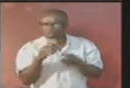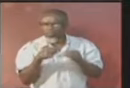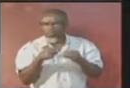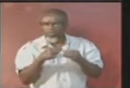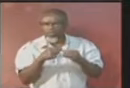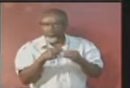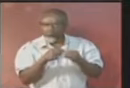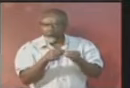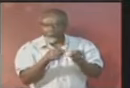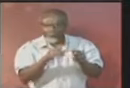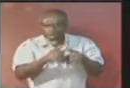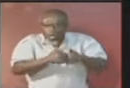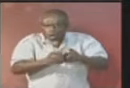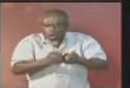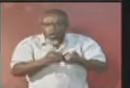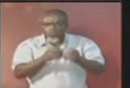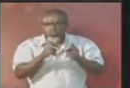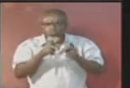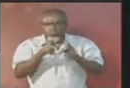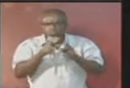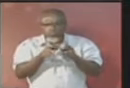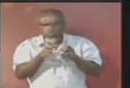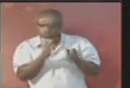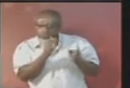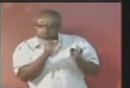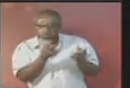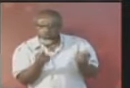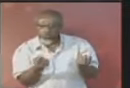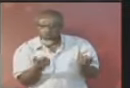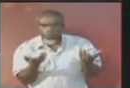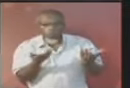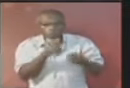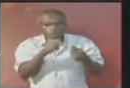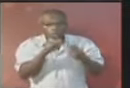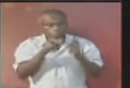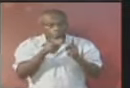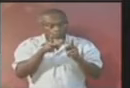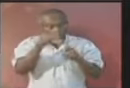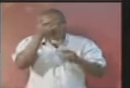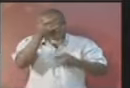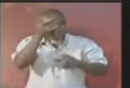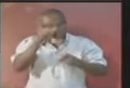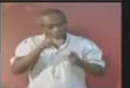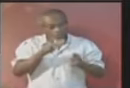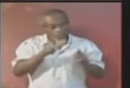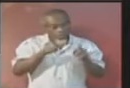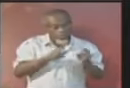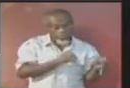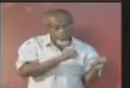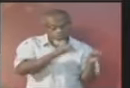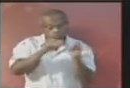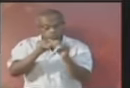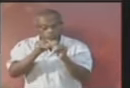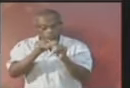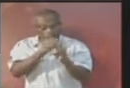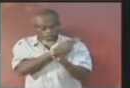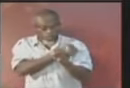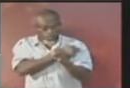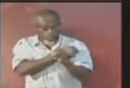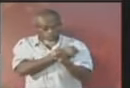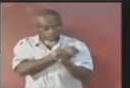patient having to transfer from one hospital to the next? What happens when the oxygen runs out